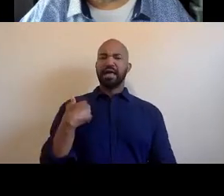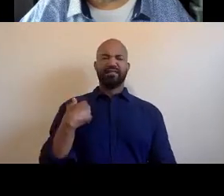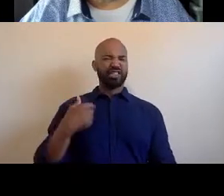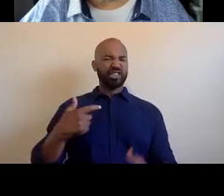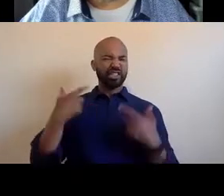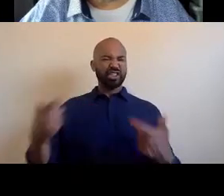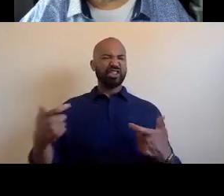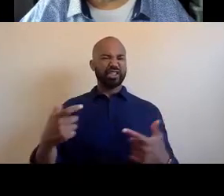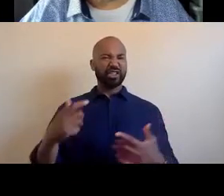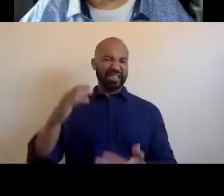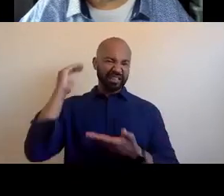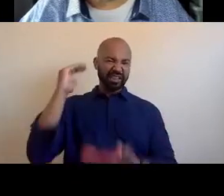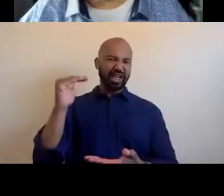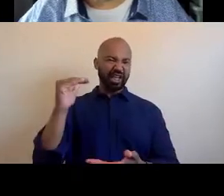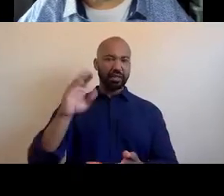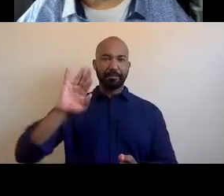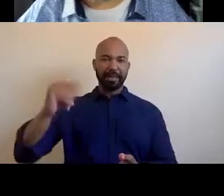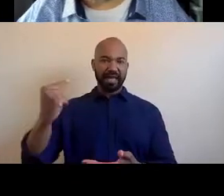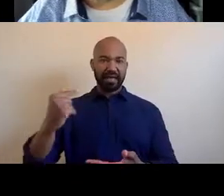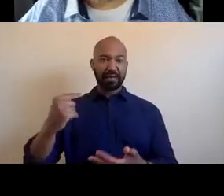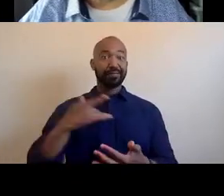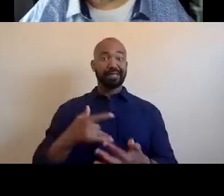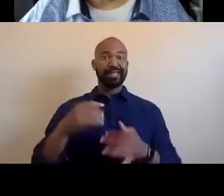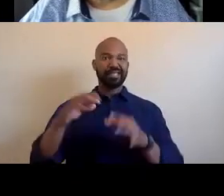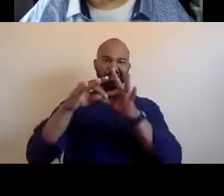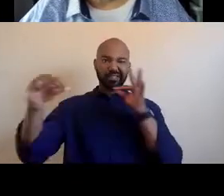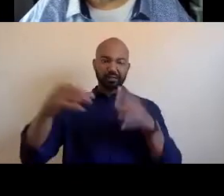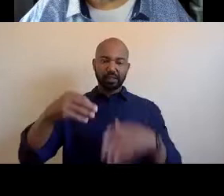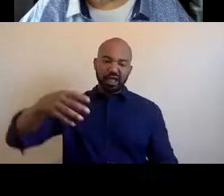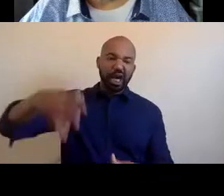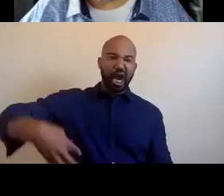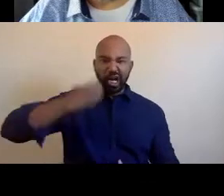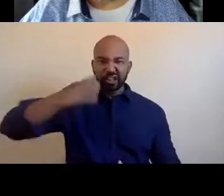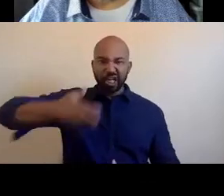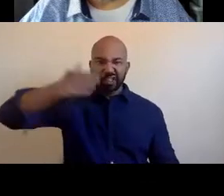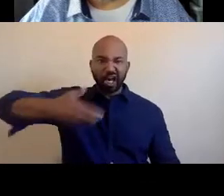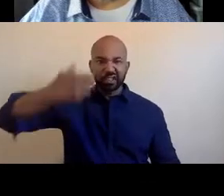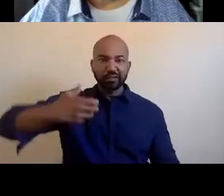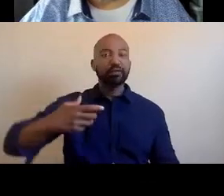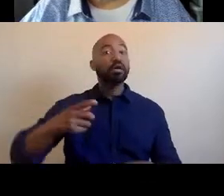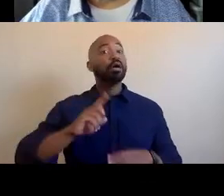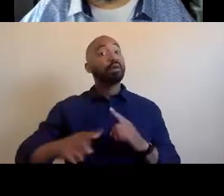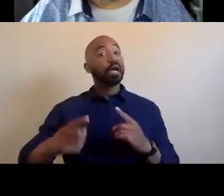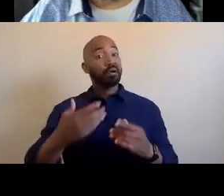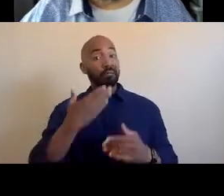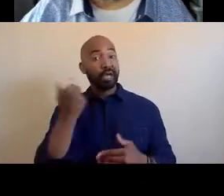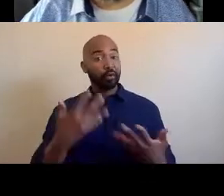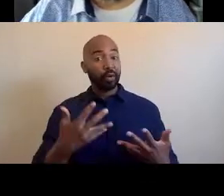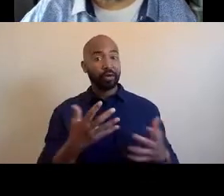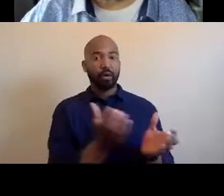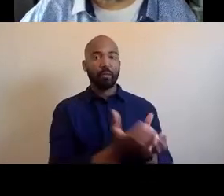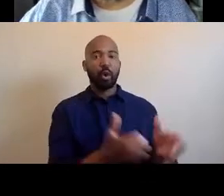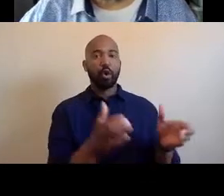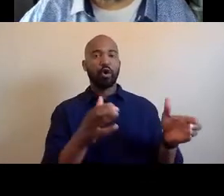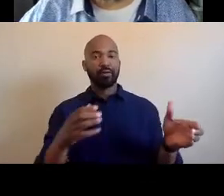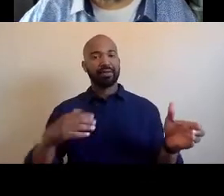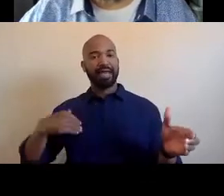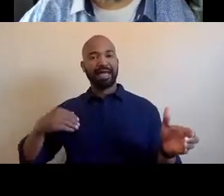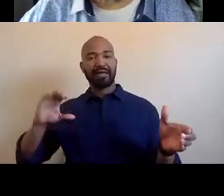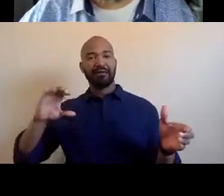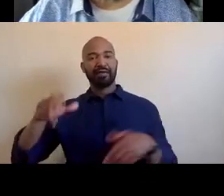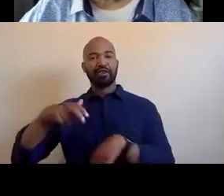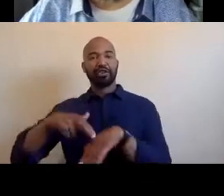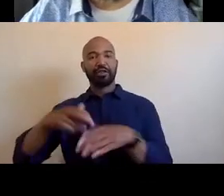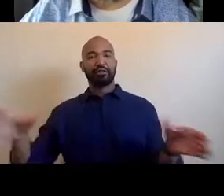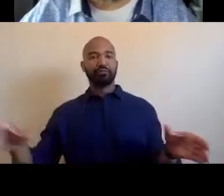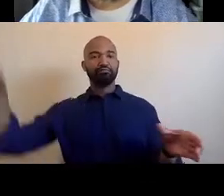kind of going to town. Consider putting some in a bowl, so, and then put that bag away so that you have a discrete portion that you're working